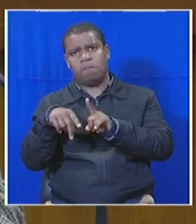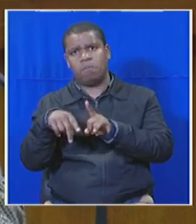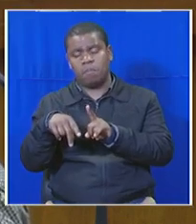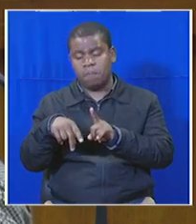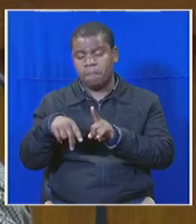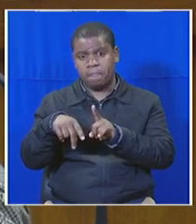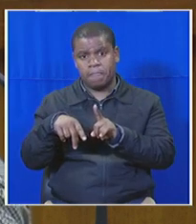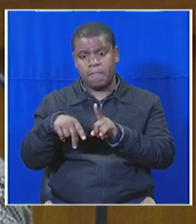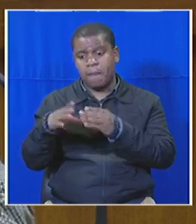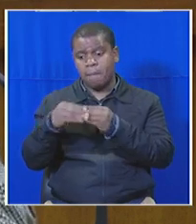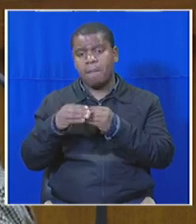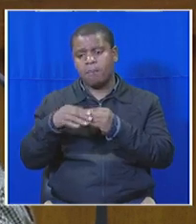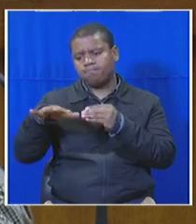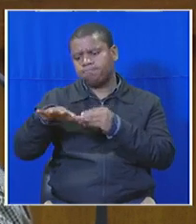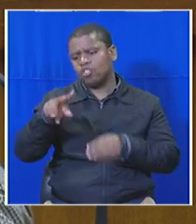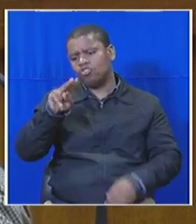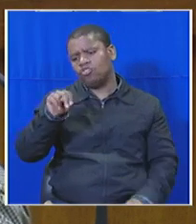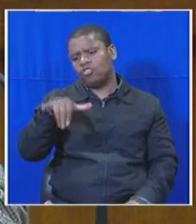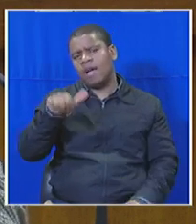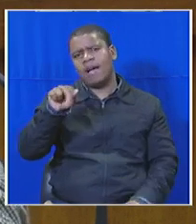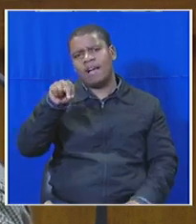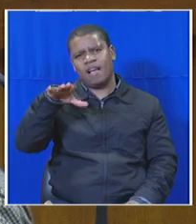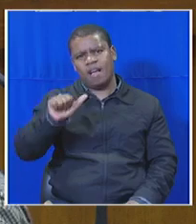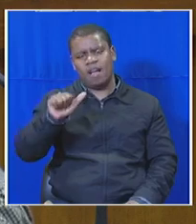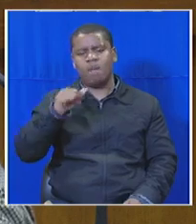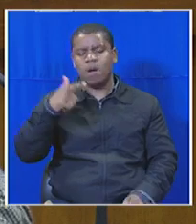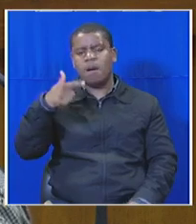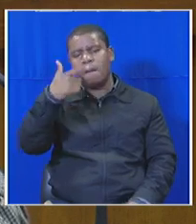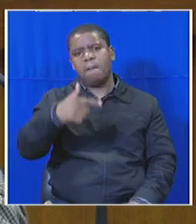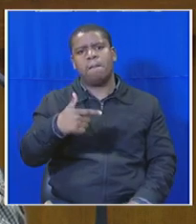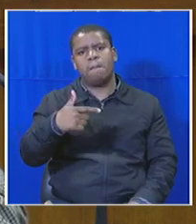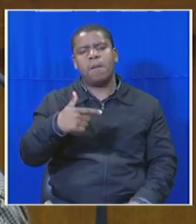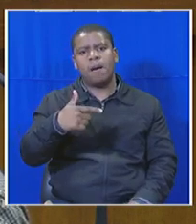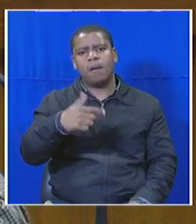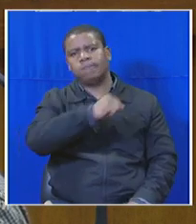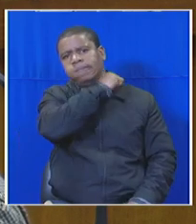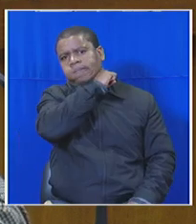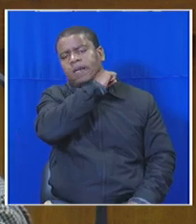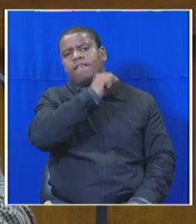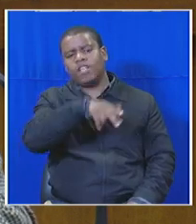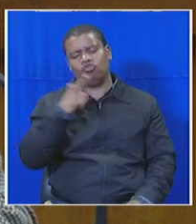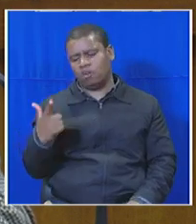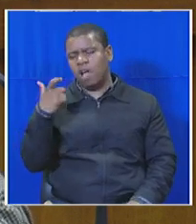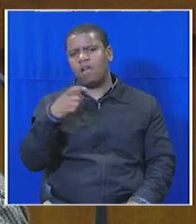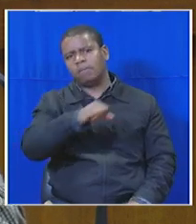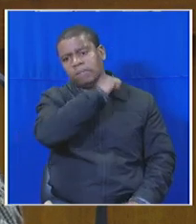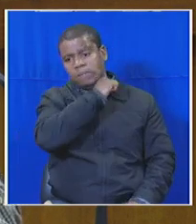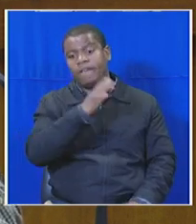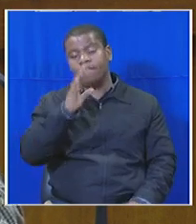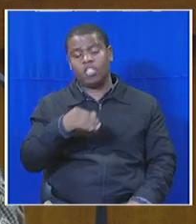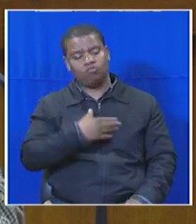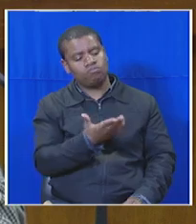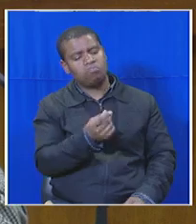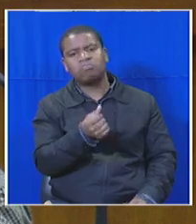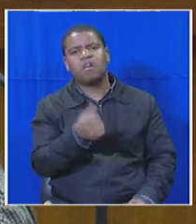Nyanga in an attempted robbery of her cellular telephone. Criminals walk the streets openly with unregistered